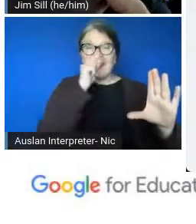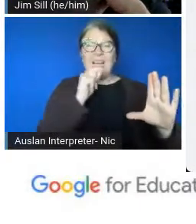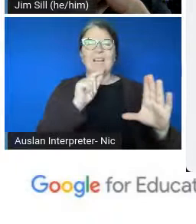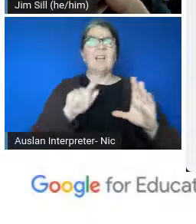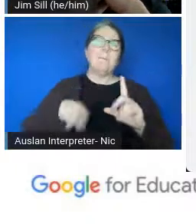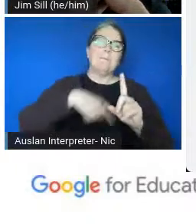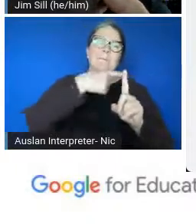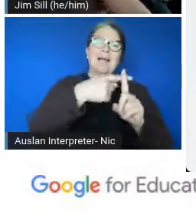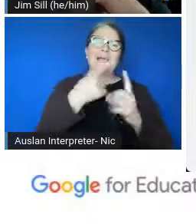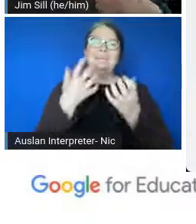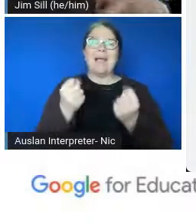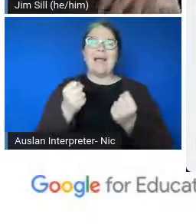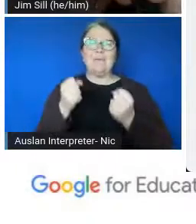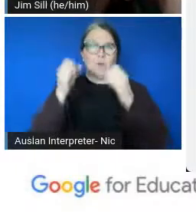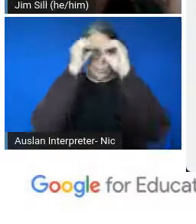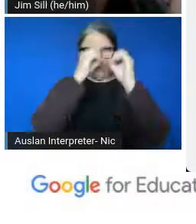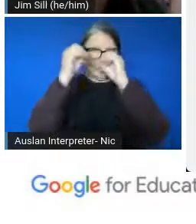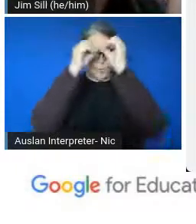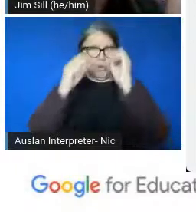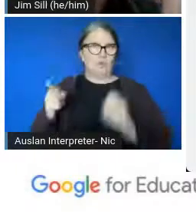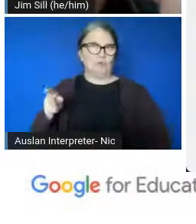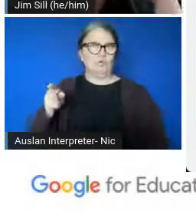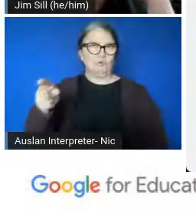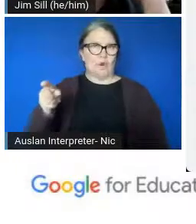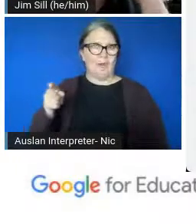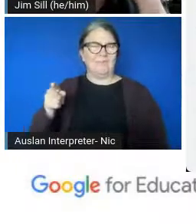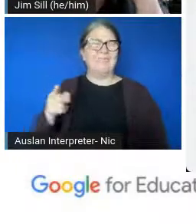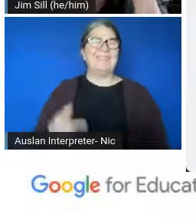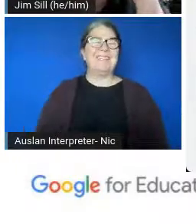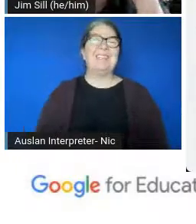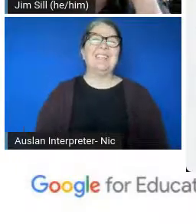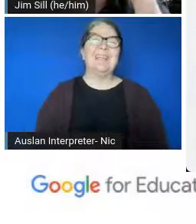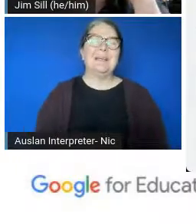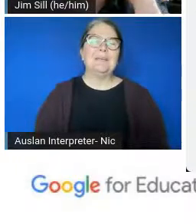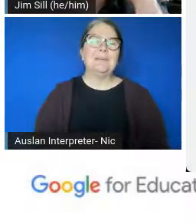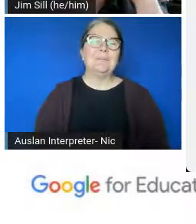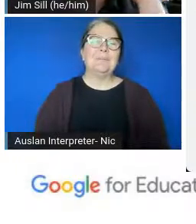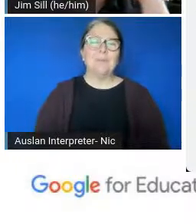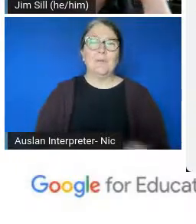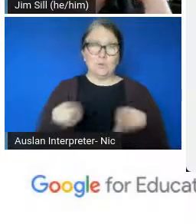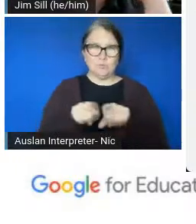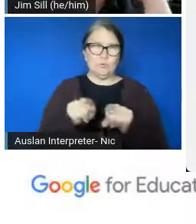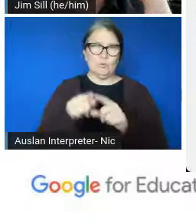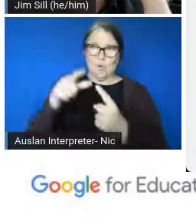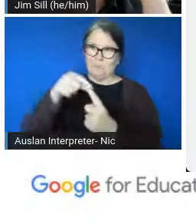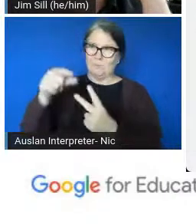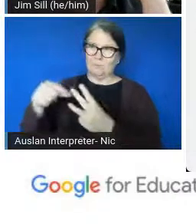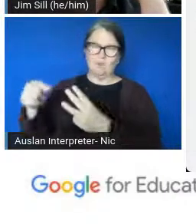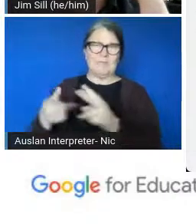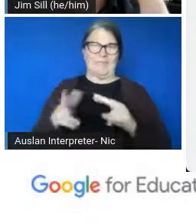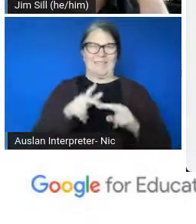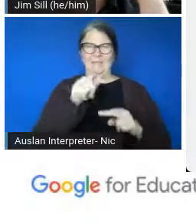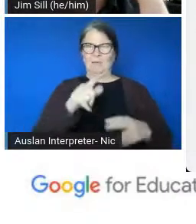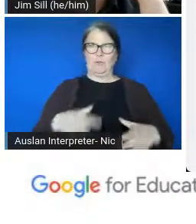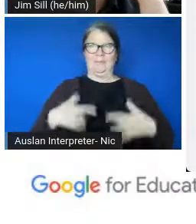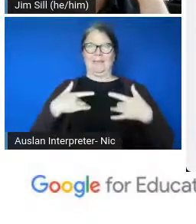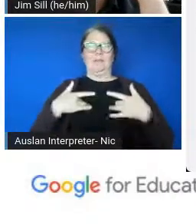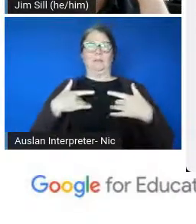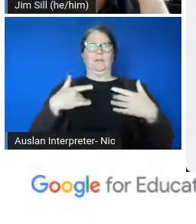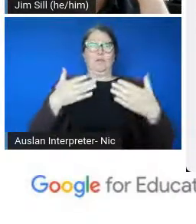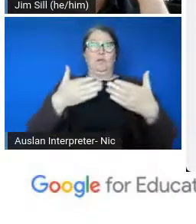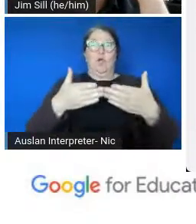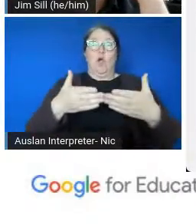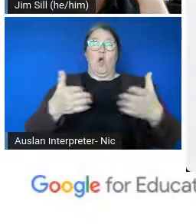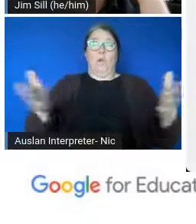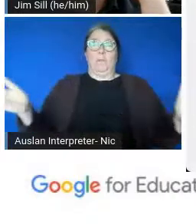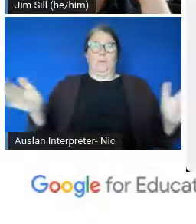well. If you don't like it being so free range in how you put things on the Google